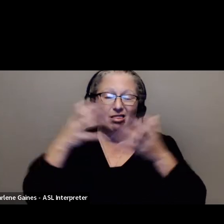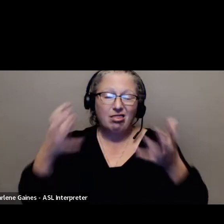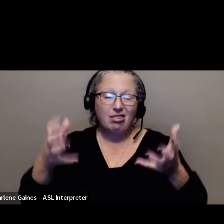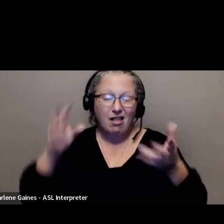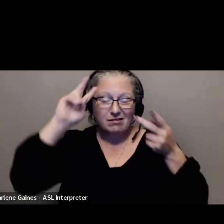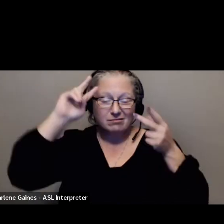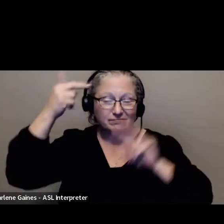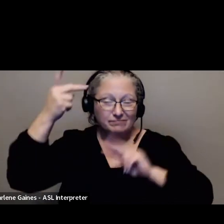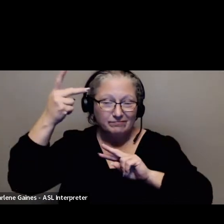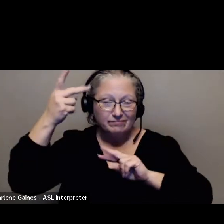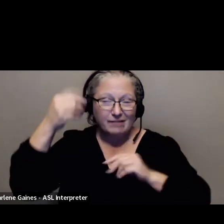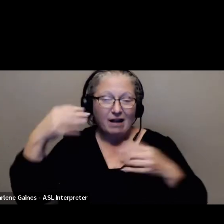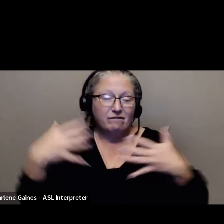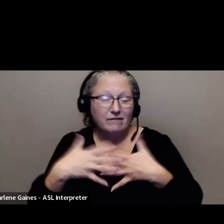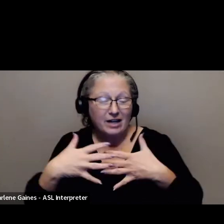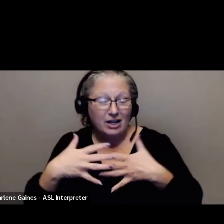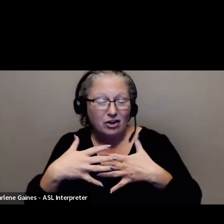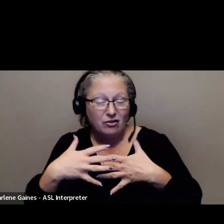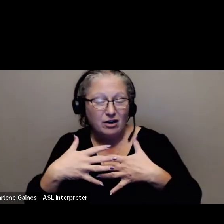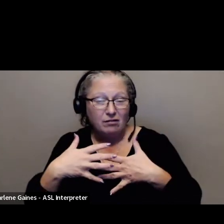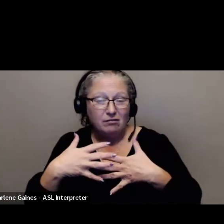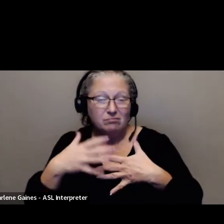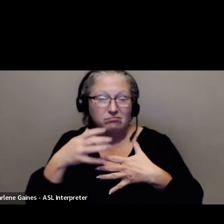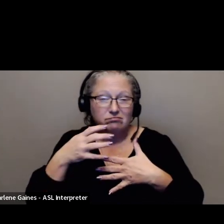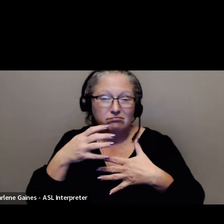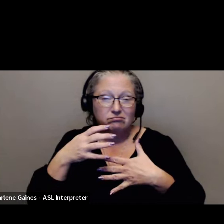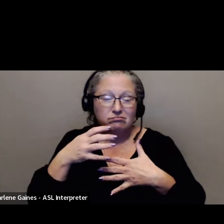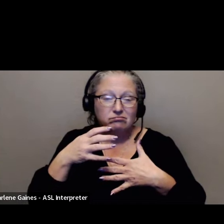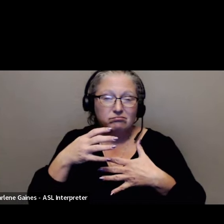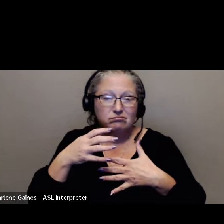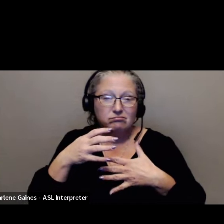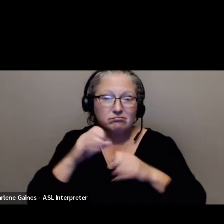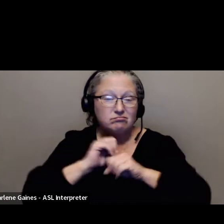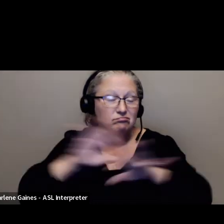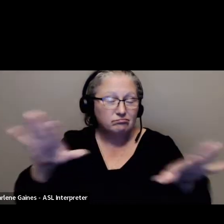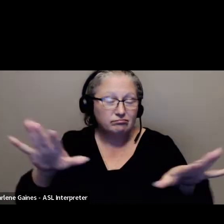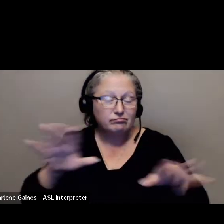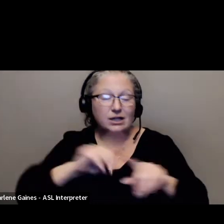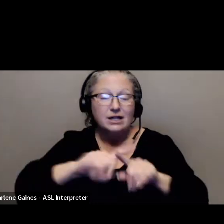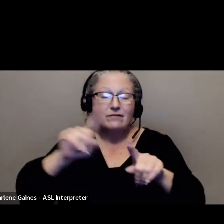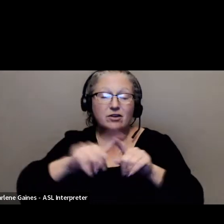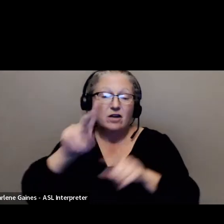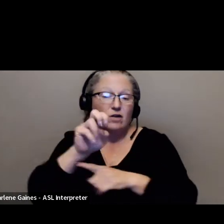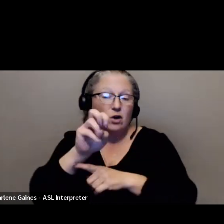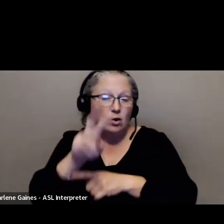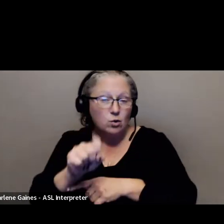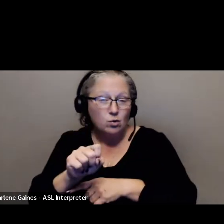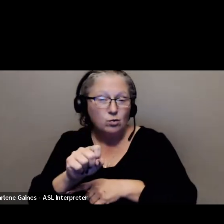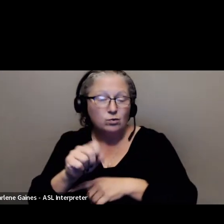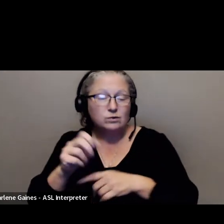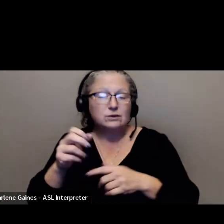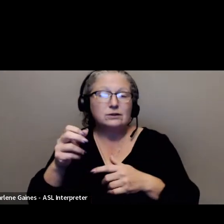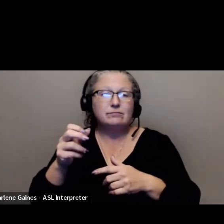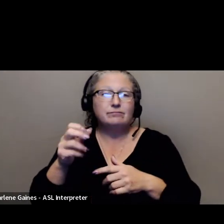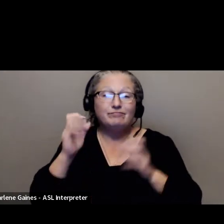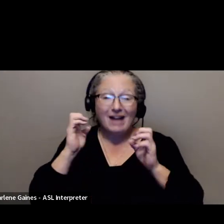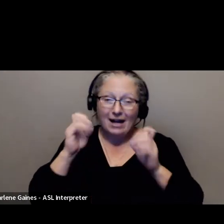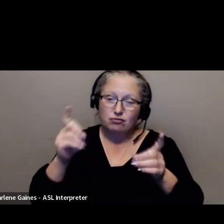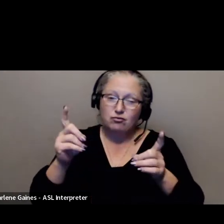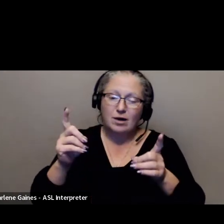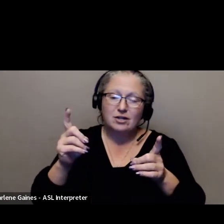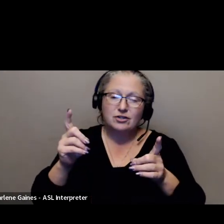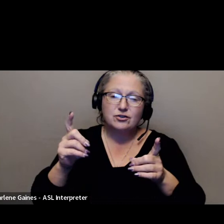misinformation and fear-mongering that is seen on major news outlets, and having the